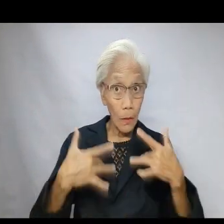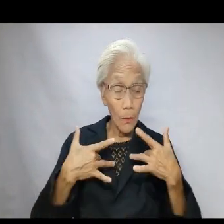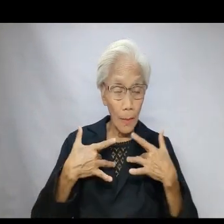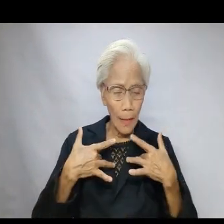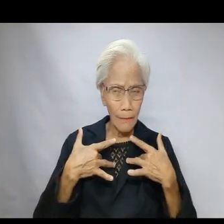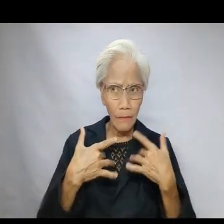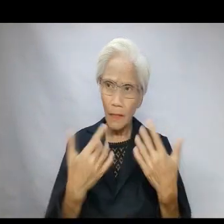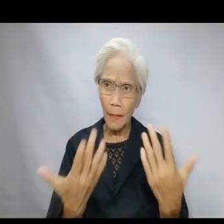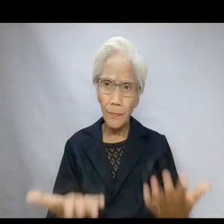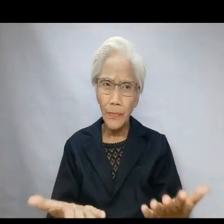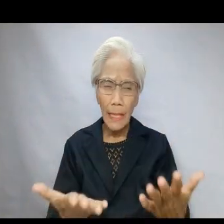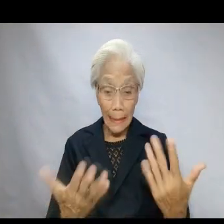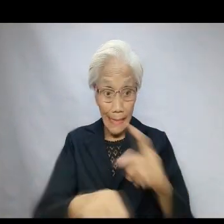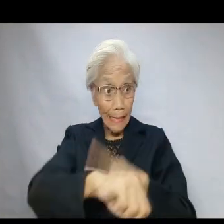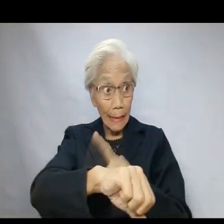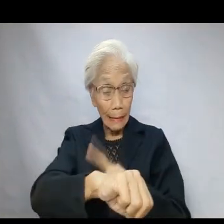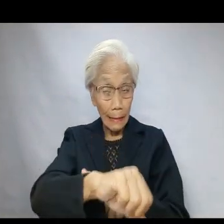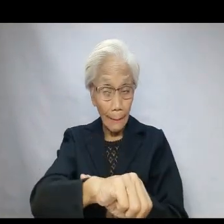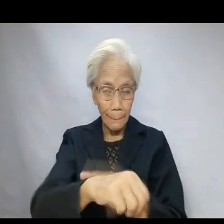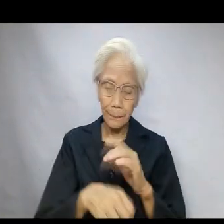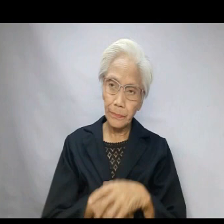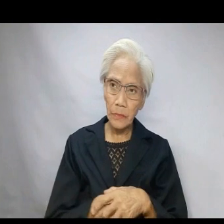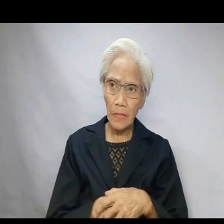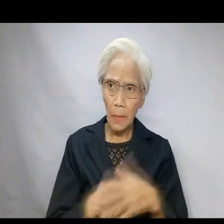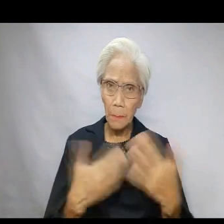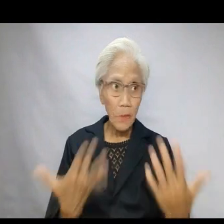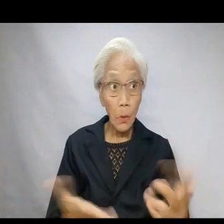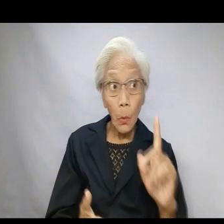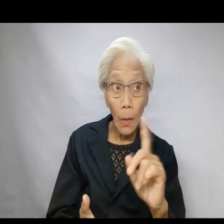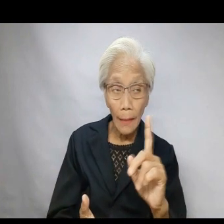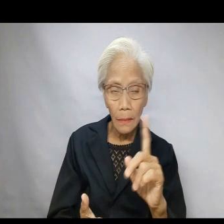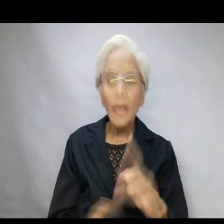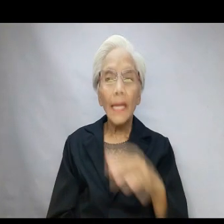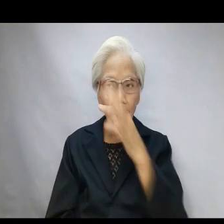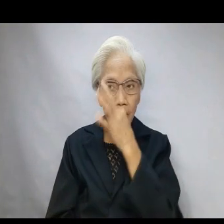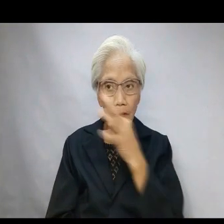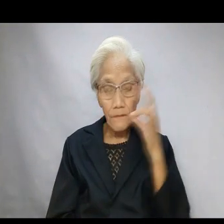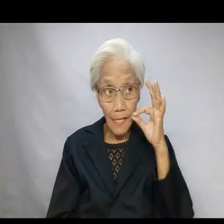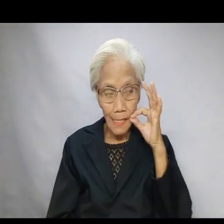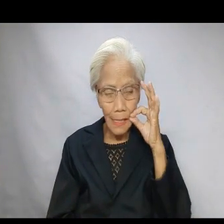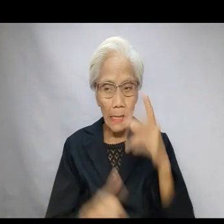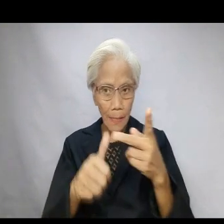number one for this Lenten season and the rest of our lives? Fasting. Fasting